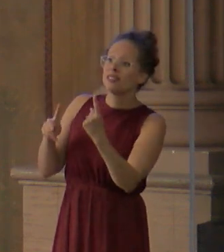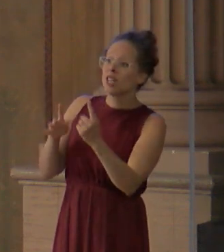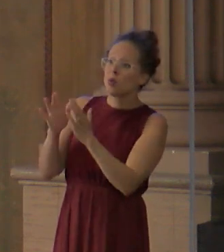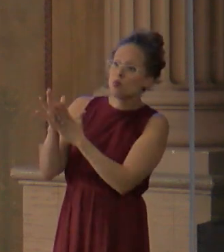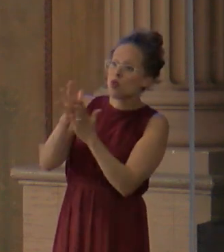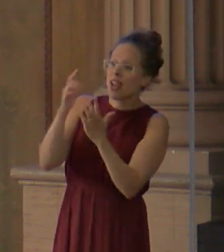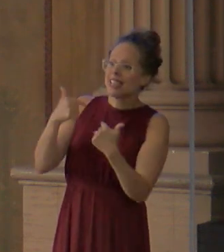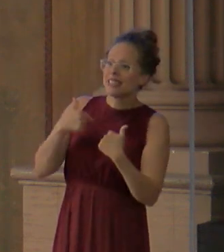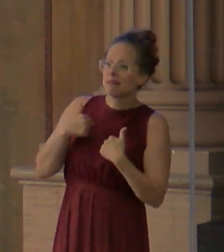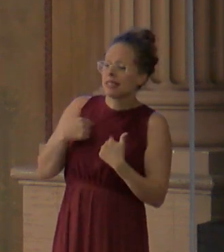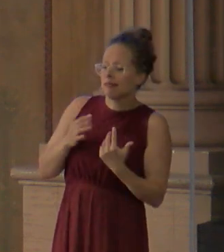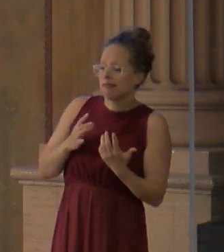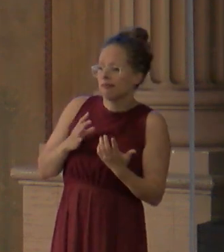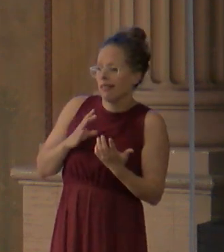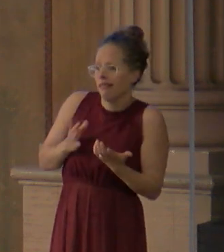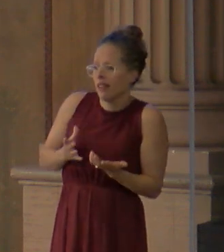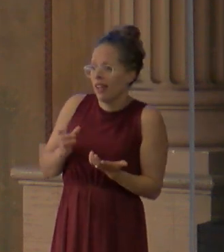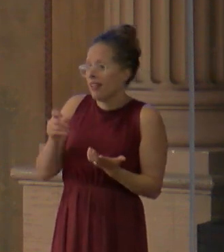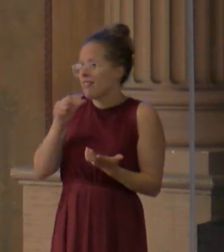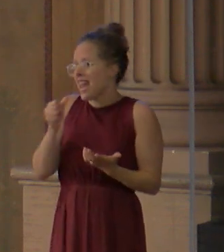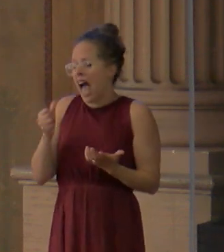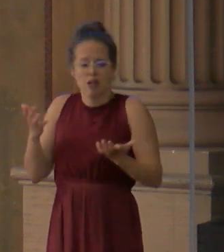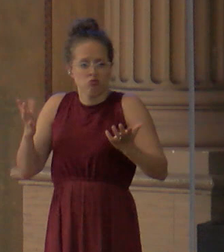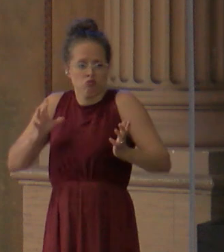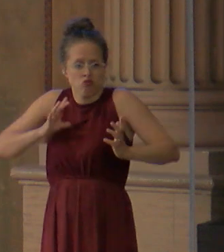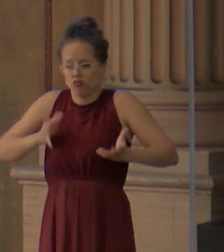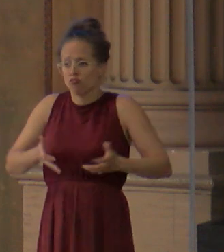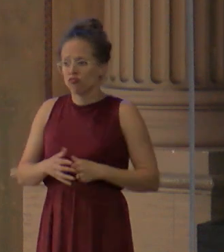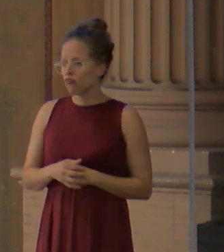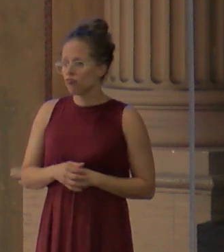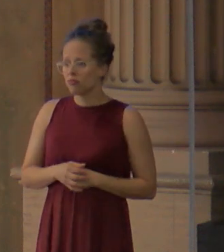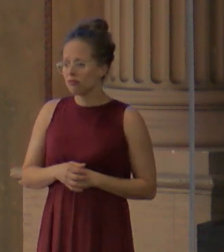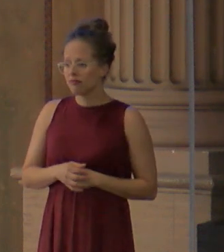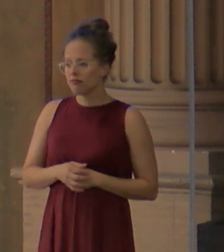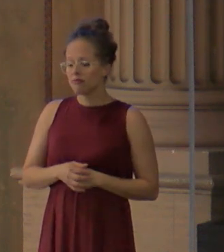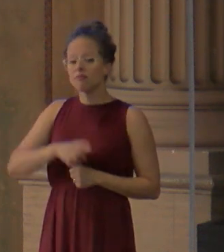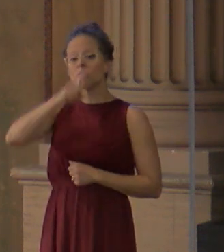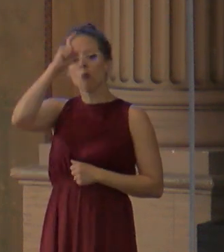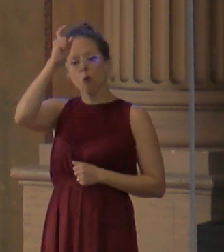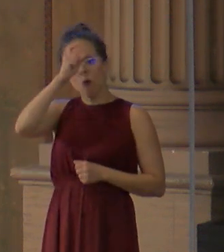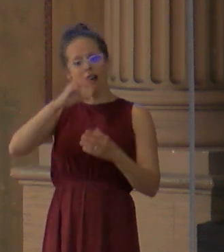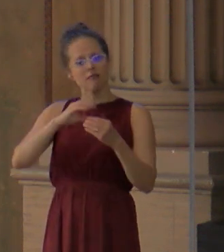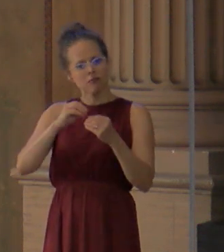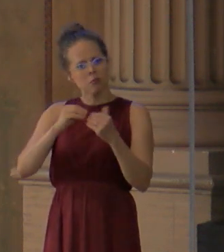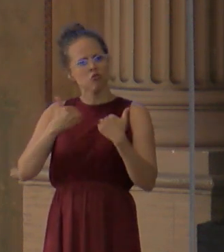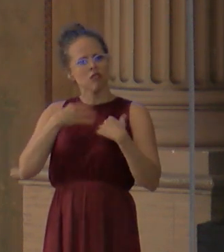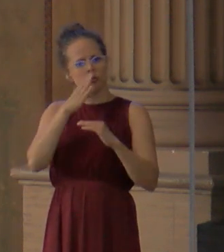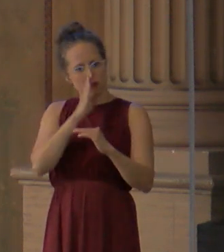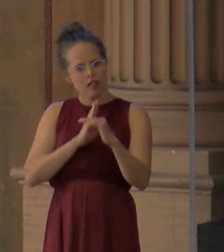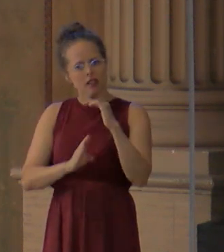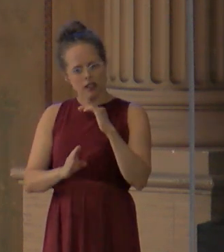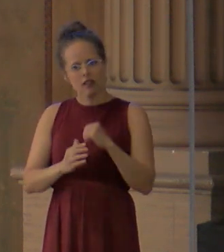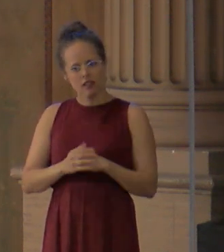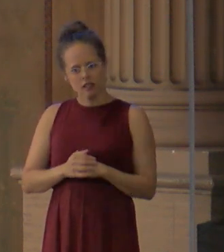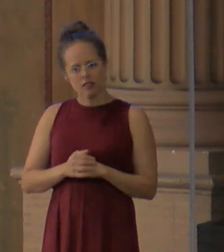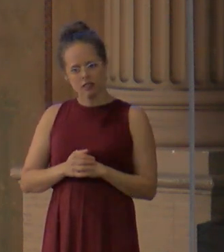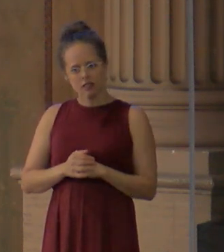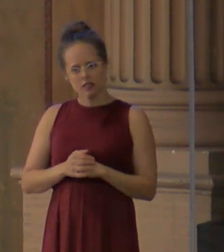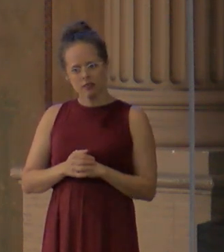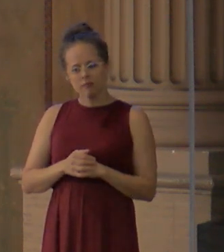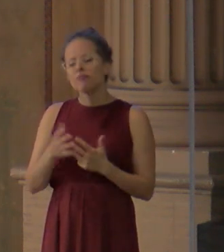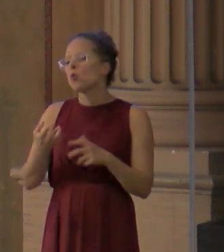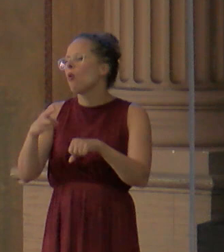that too. Right? I mean, wise speech is humble. Again, there's so many other things